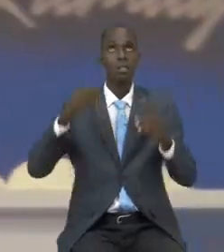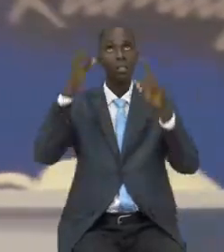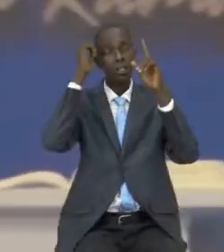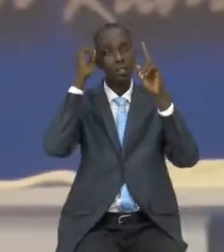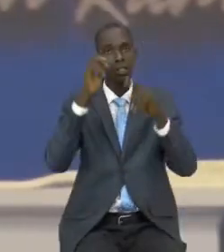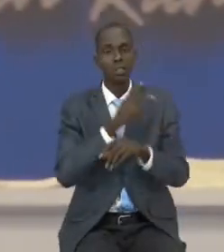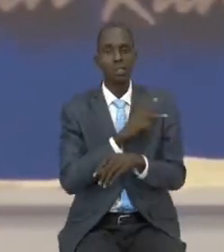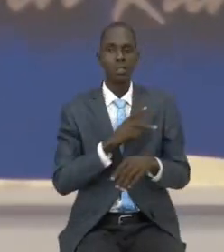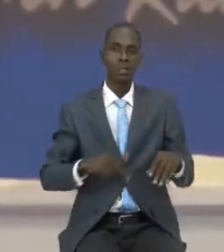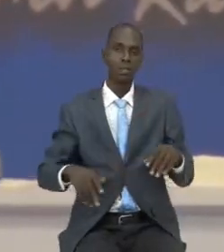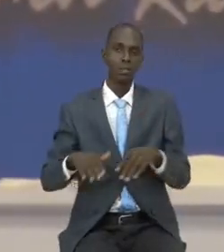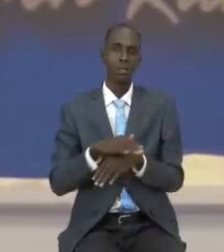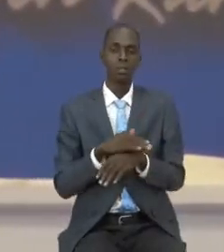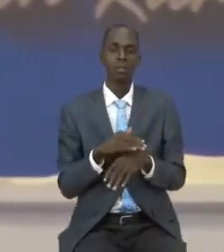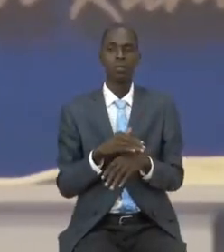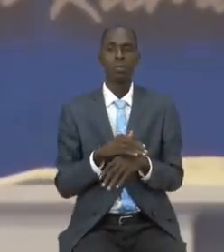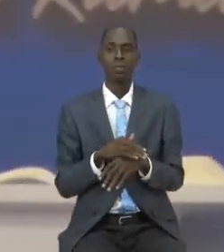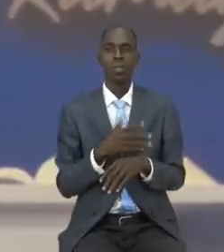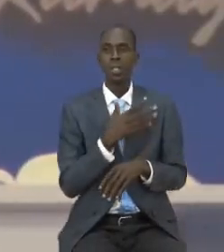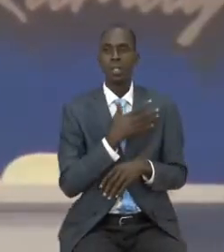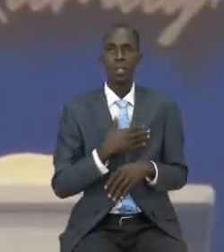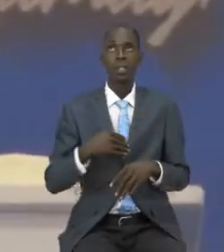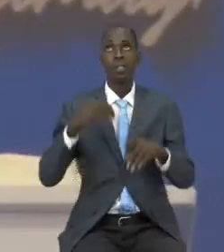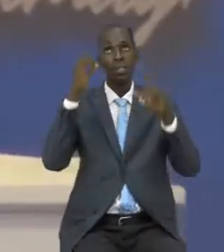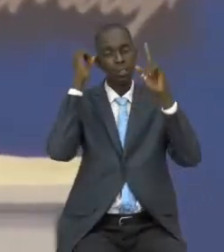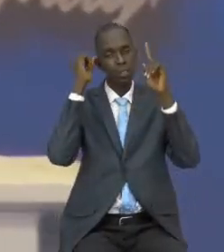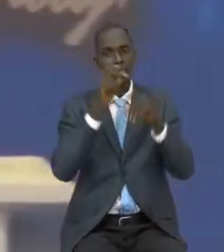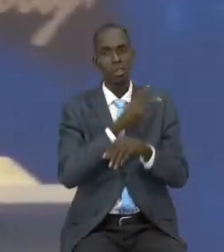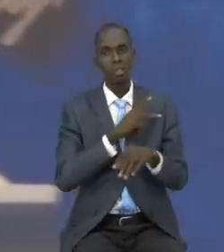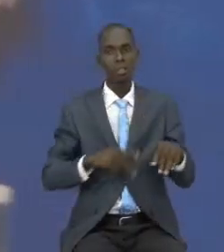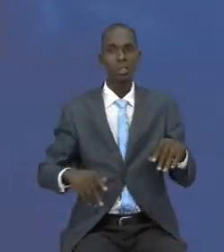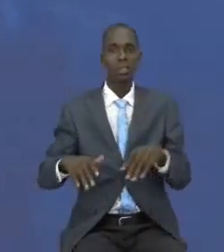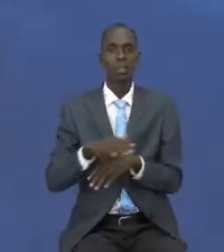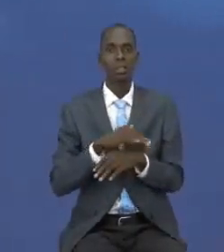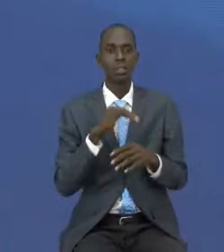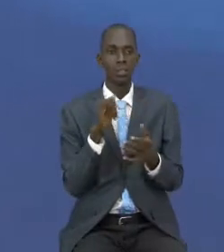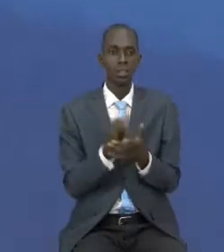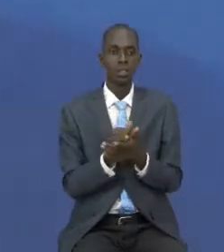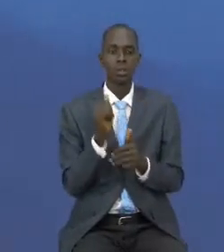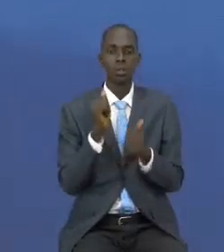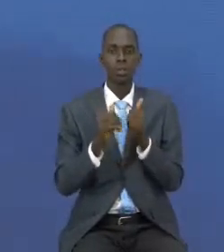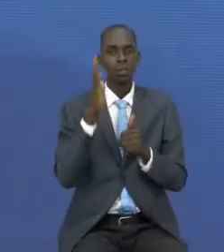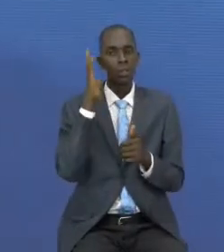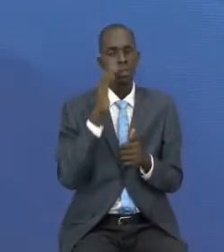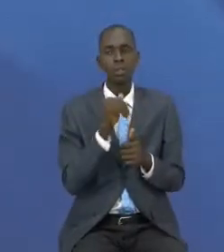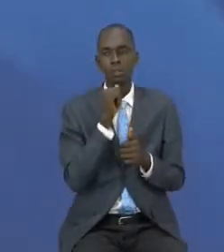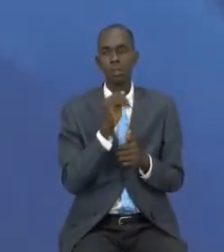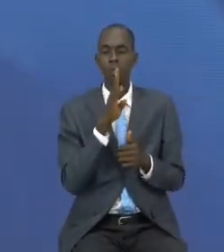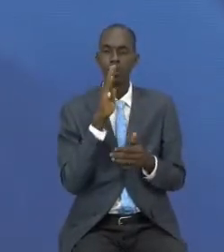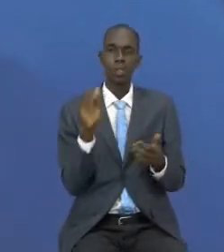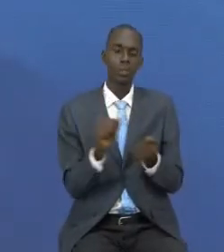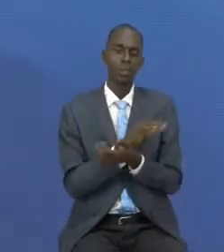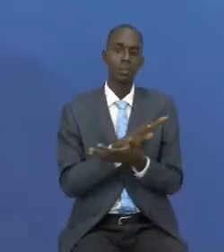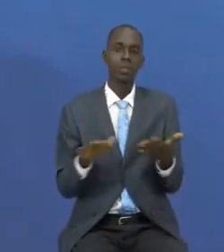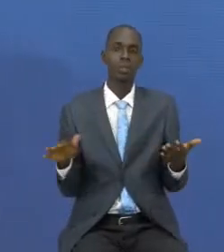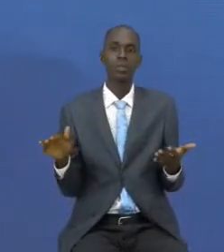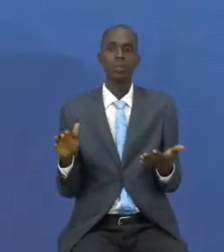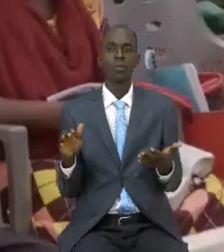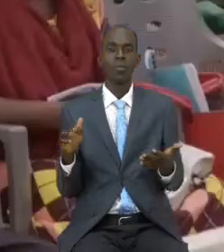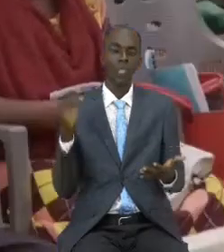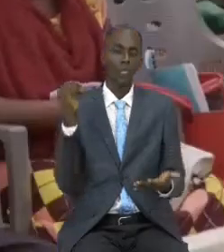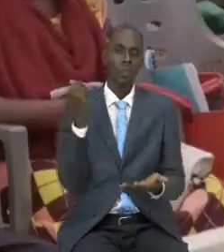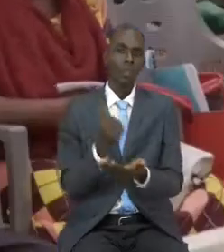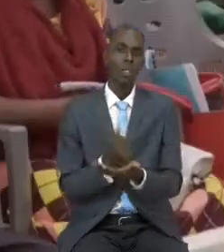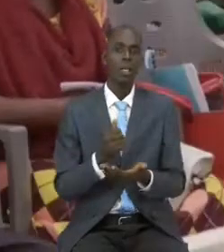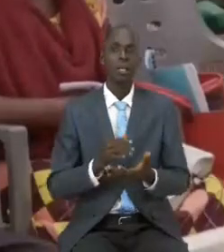the kingdom come, and his kingdom that which shall not be destroyed. Somebody shout here, amen.